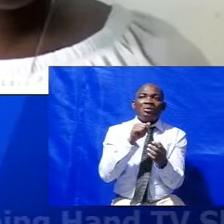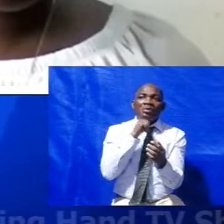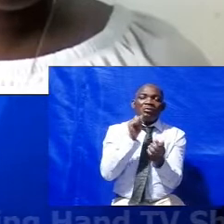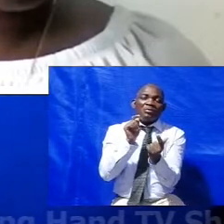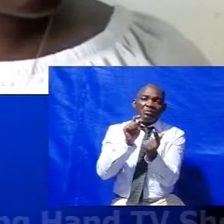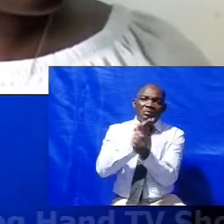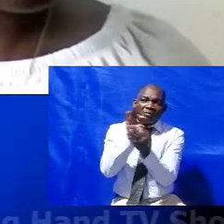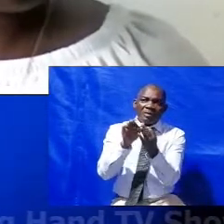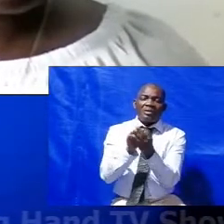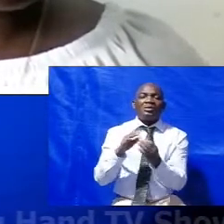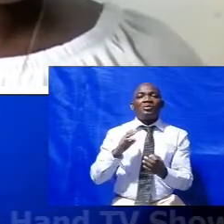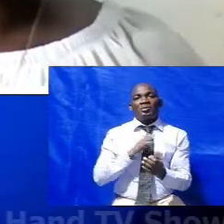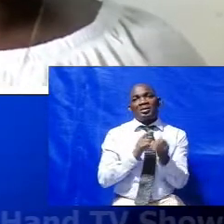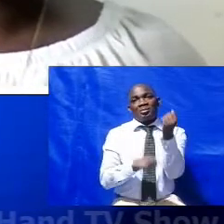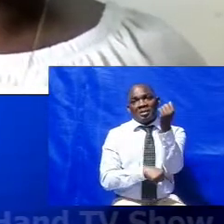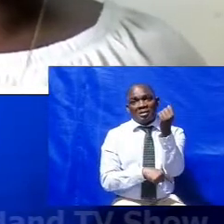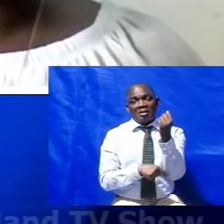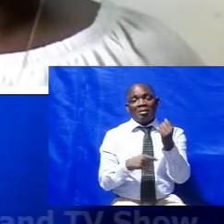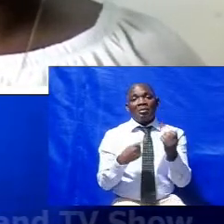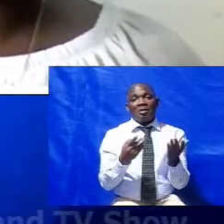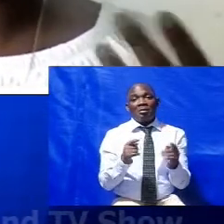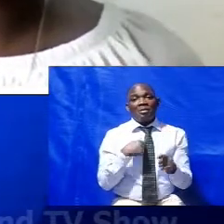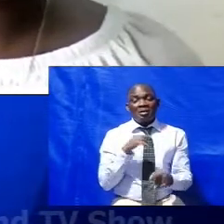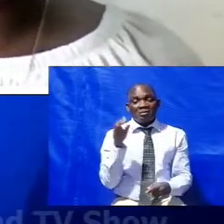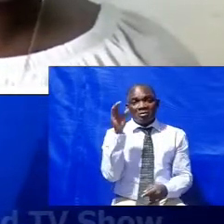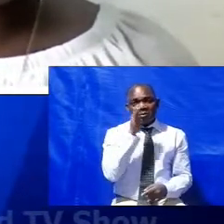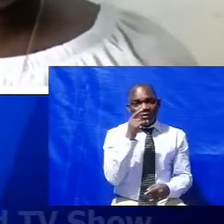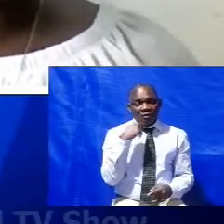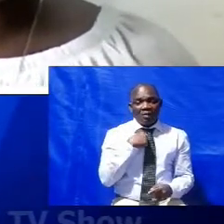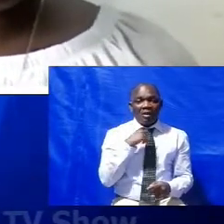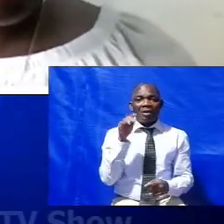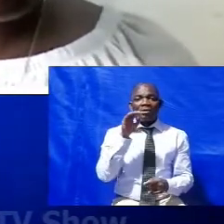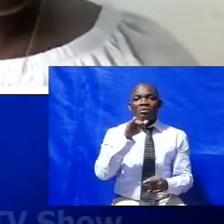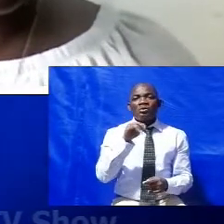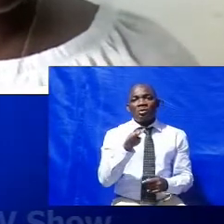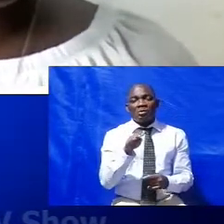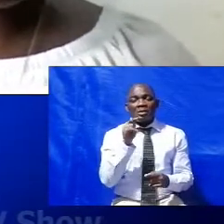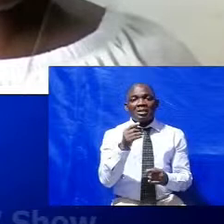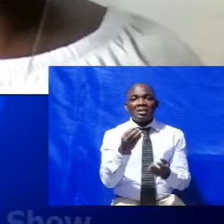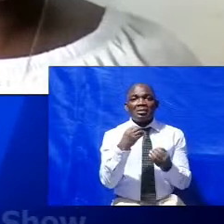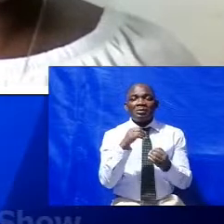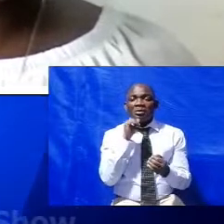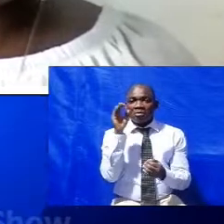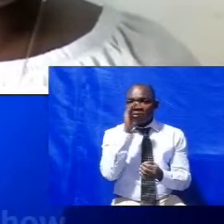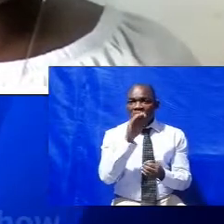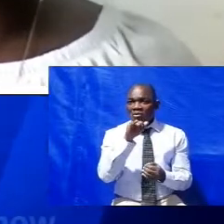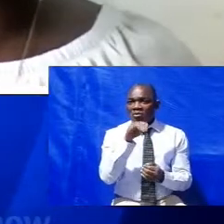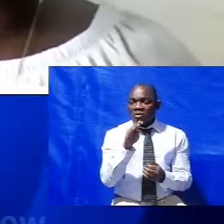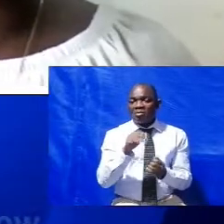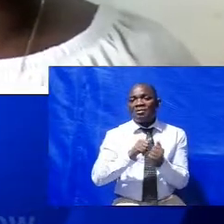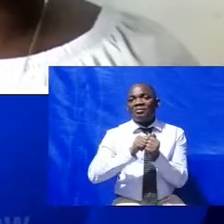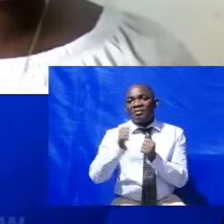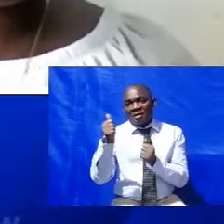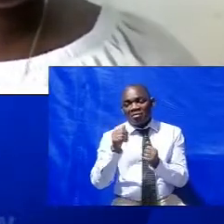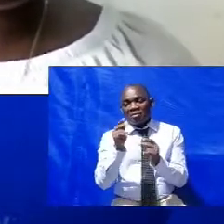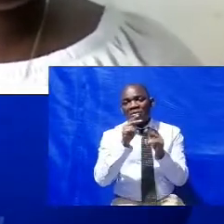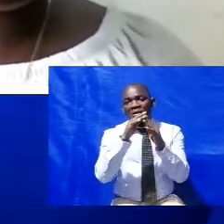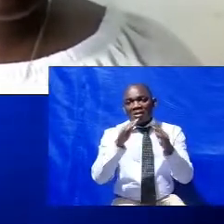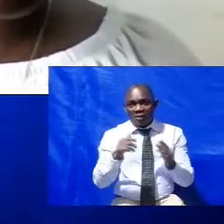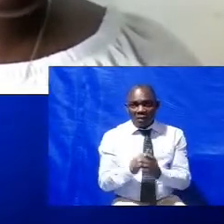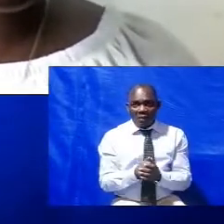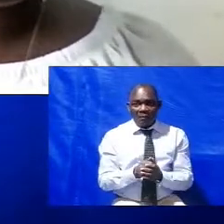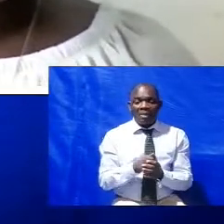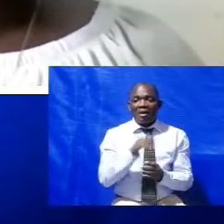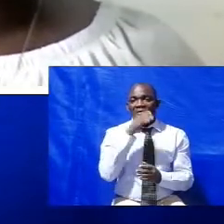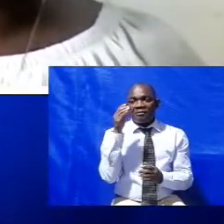the disciplinary committee. Mm. And then now I had to look for a reasonable job. She told me not to look for jobs in